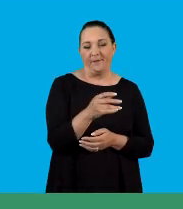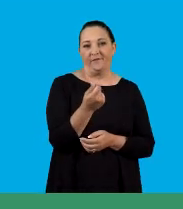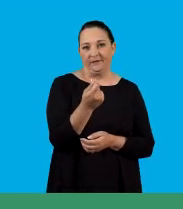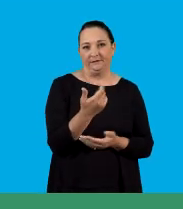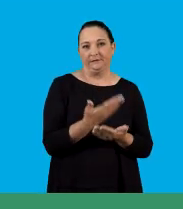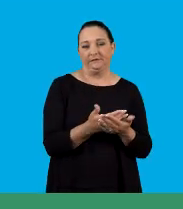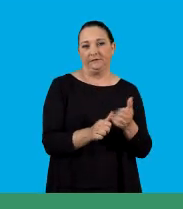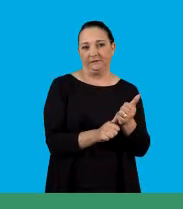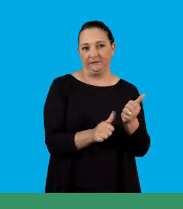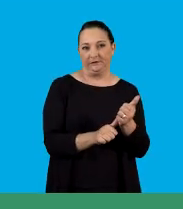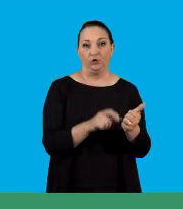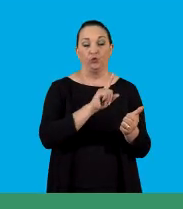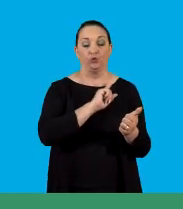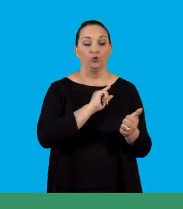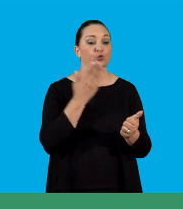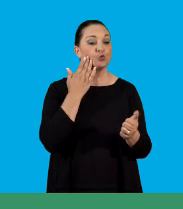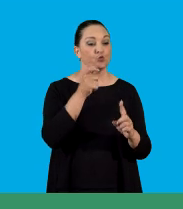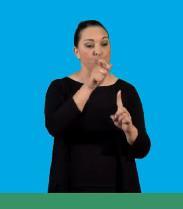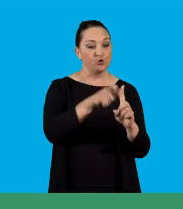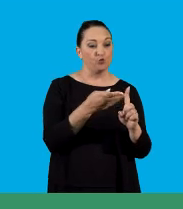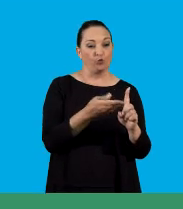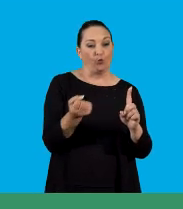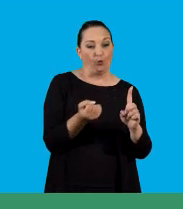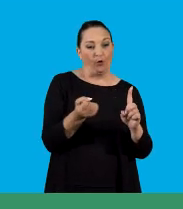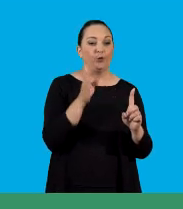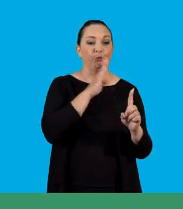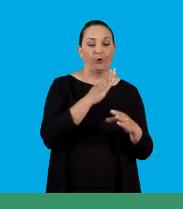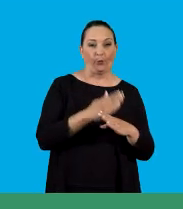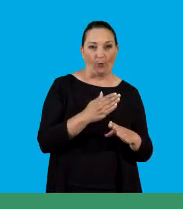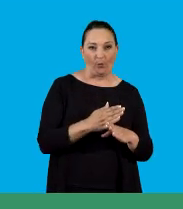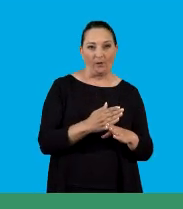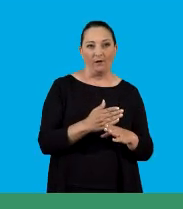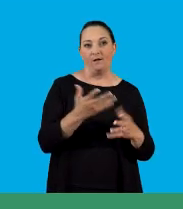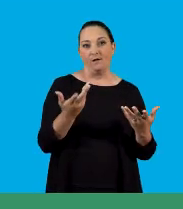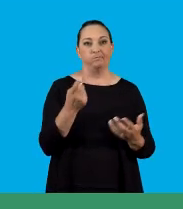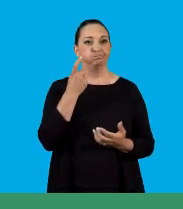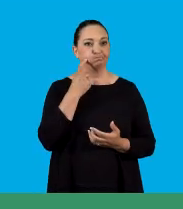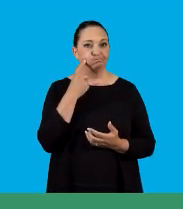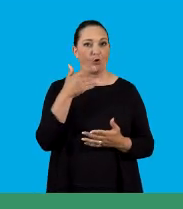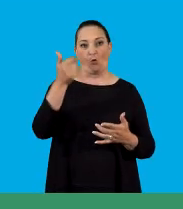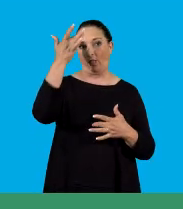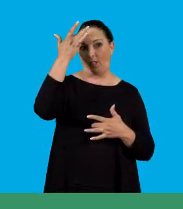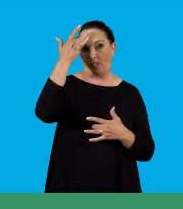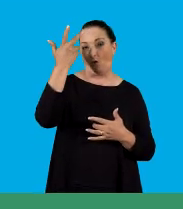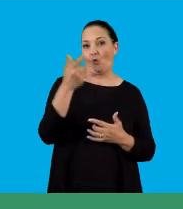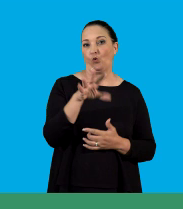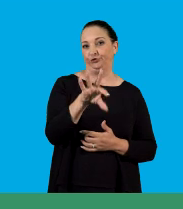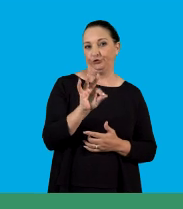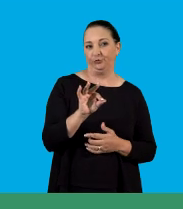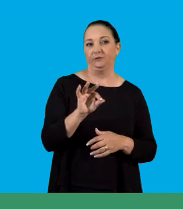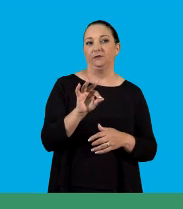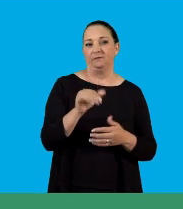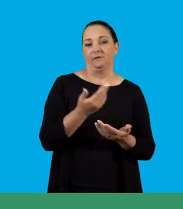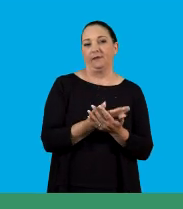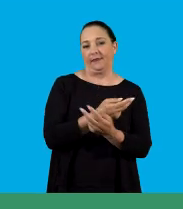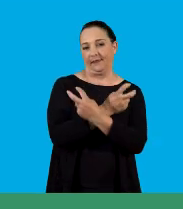workers when they become unemployed or unable to work because of illness, maternity, or adoption leave. All right,